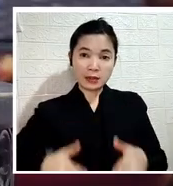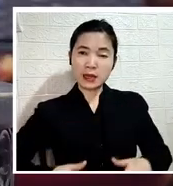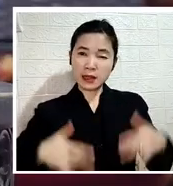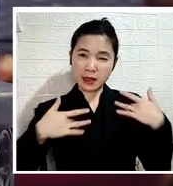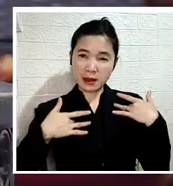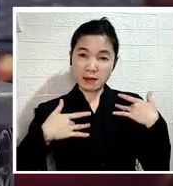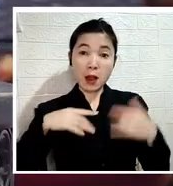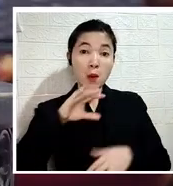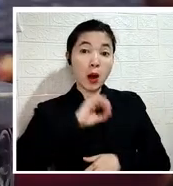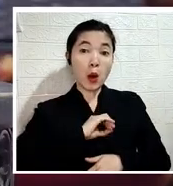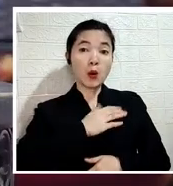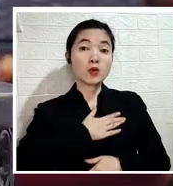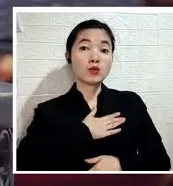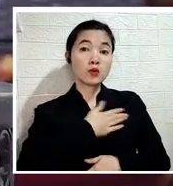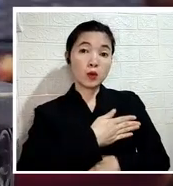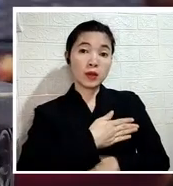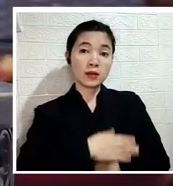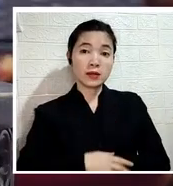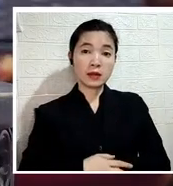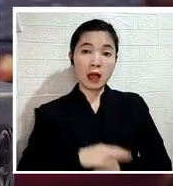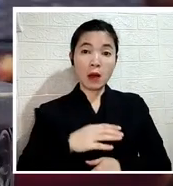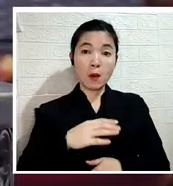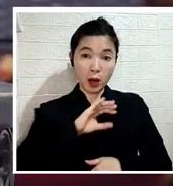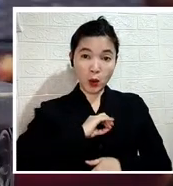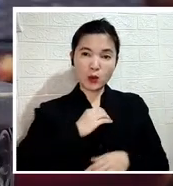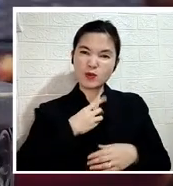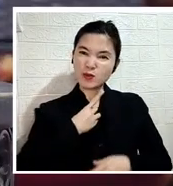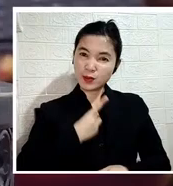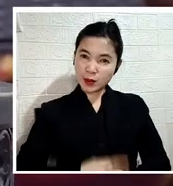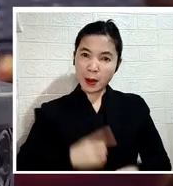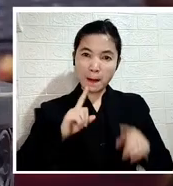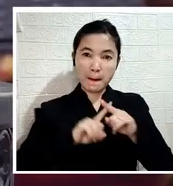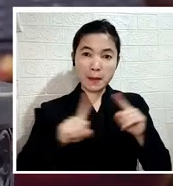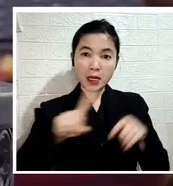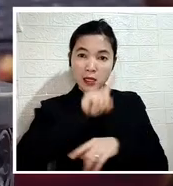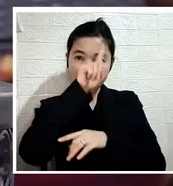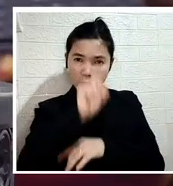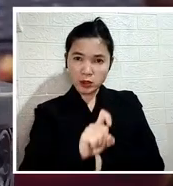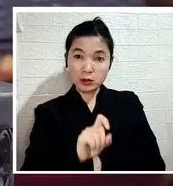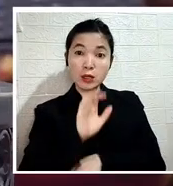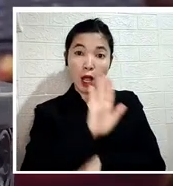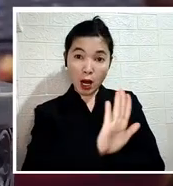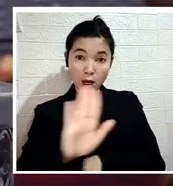will. Pero ang pangutana, ang ato bang kaubuton og plano sa atong kinabuhi,